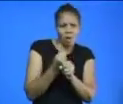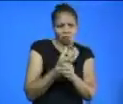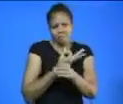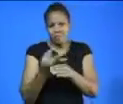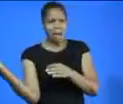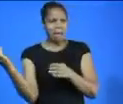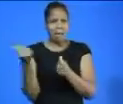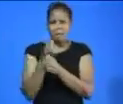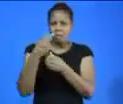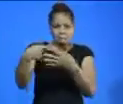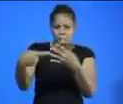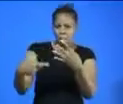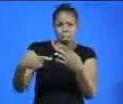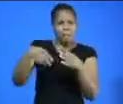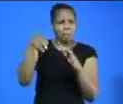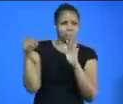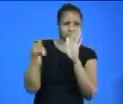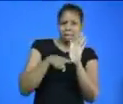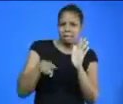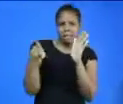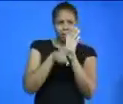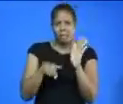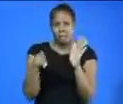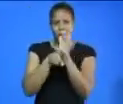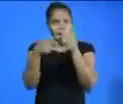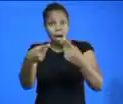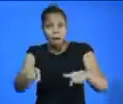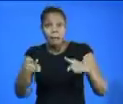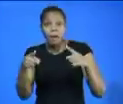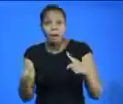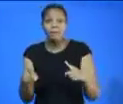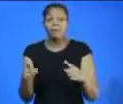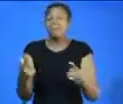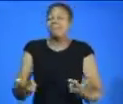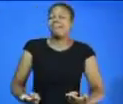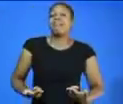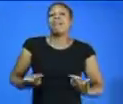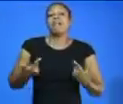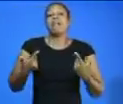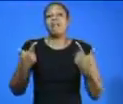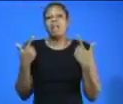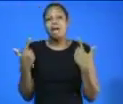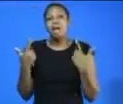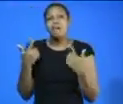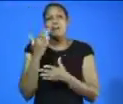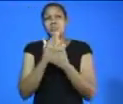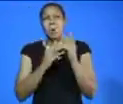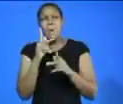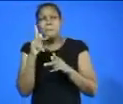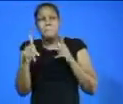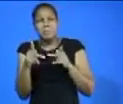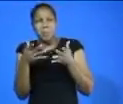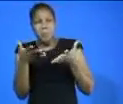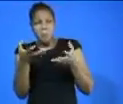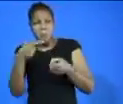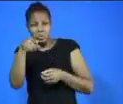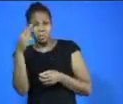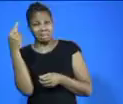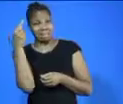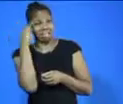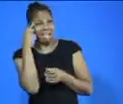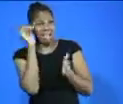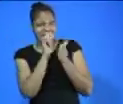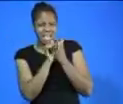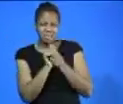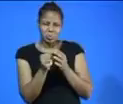your family, you're losing everything, and you're about to lose your life itself. And some would make you want to think that you've done